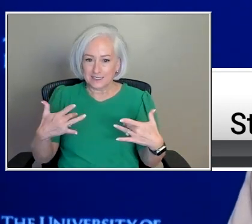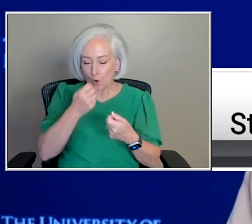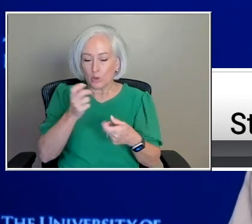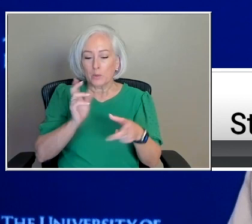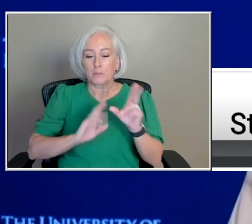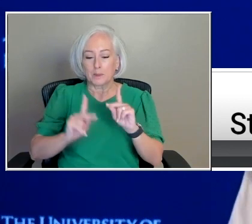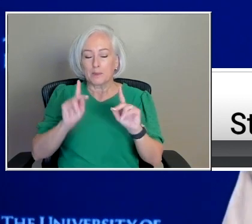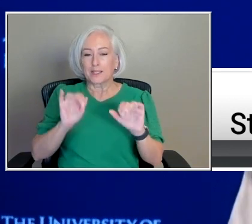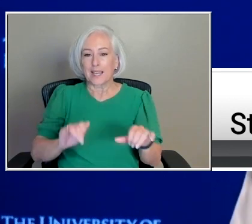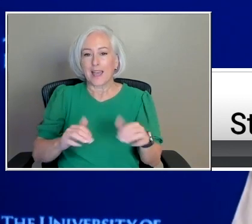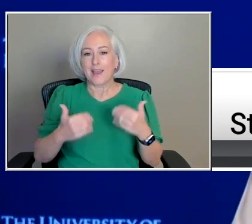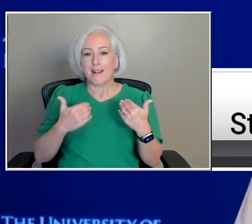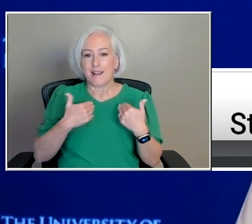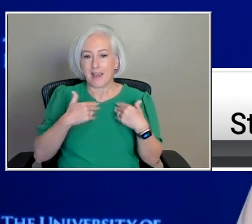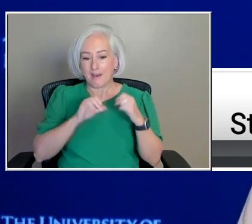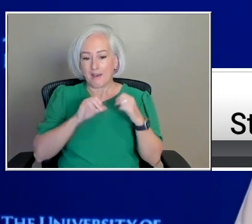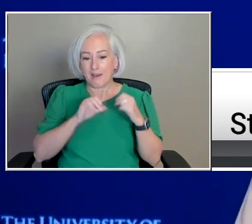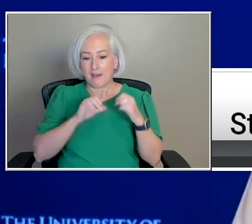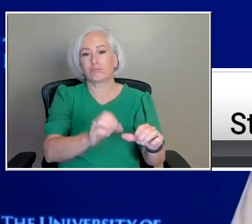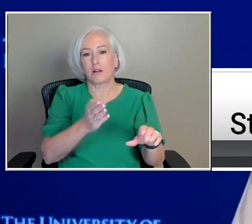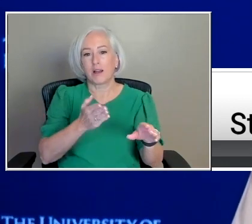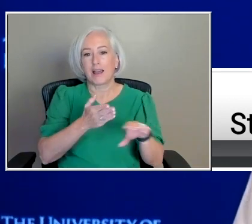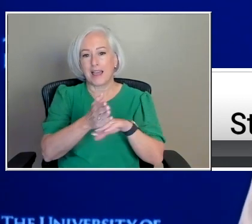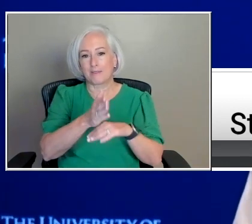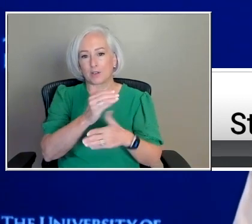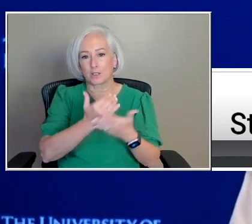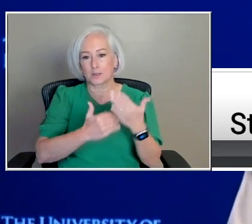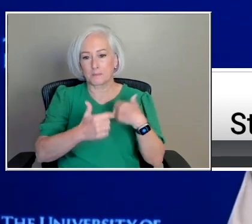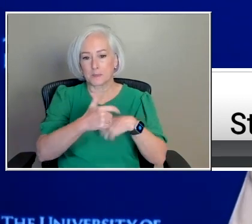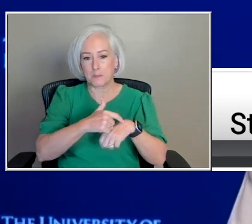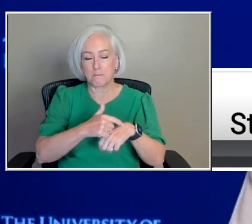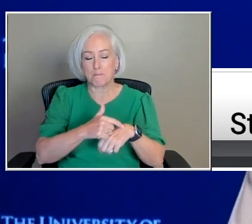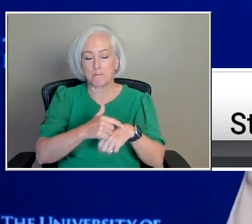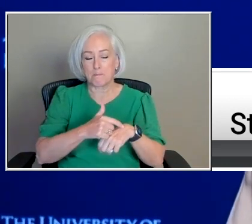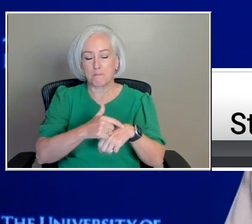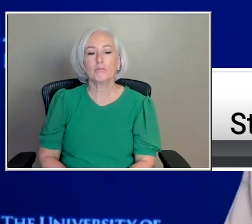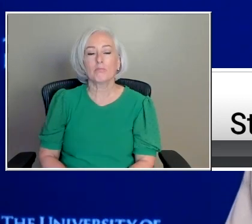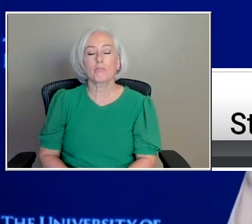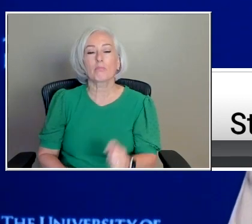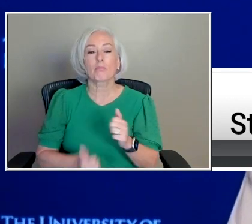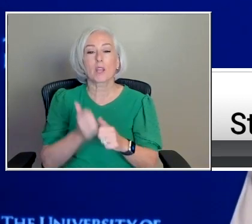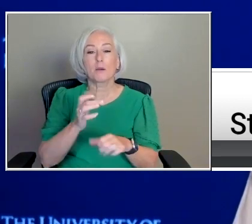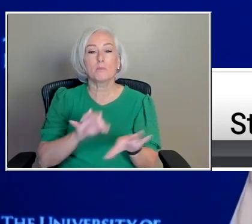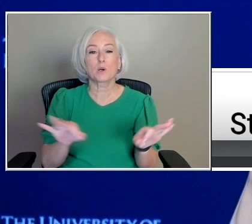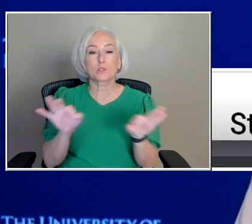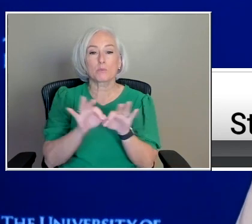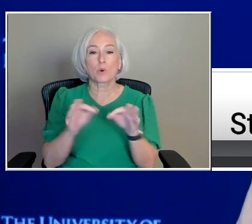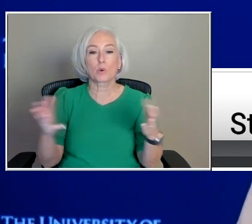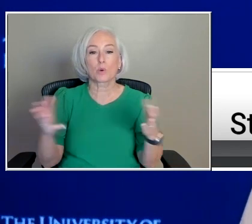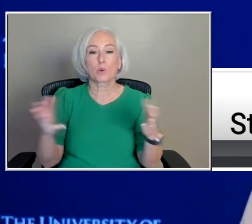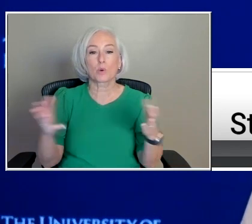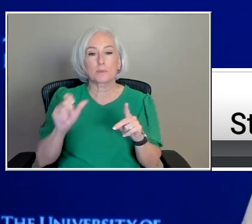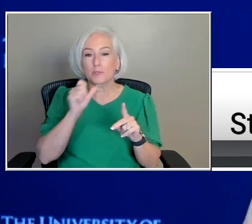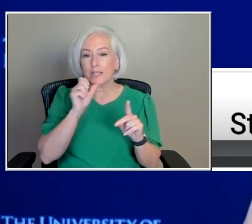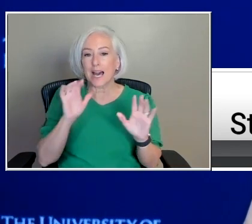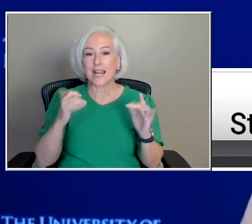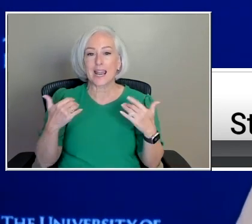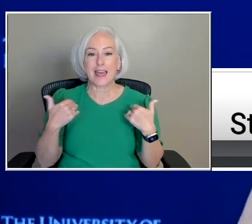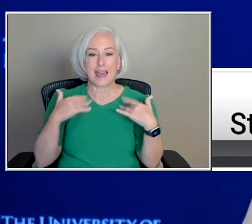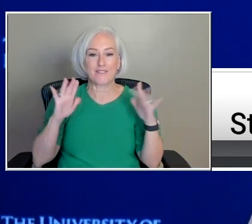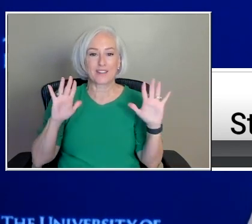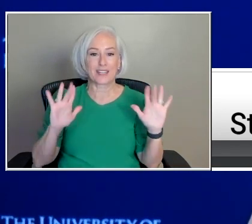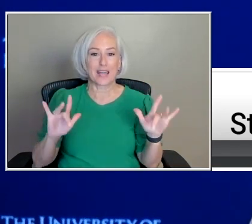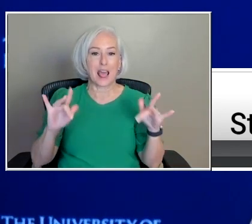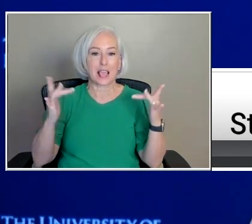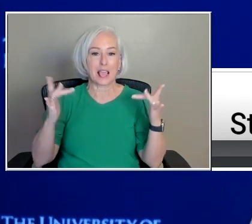symptoms after a while. Now, the big caveat here, of course, is most people aren't getting moderate or severe disease having to go to the hospital